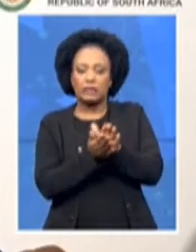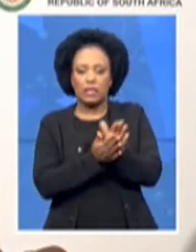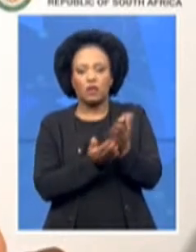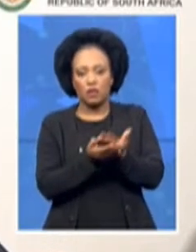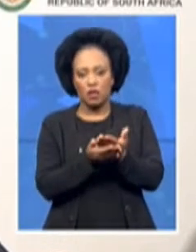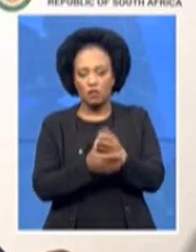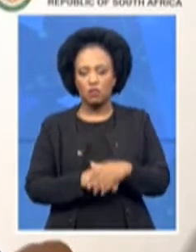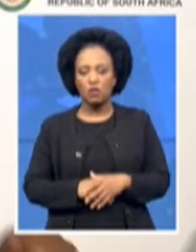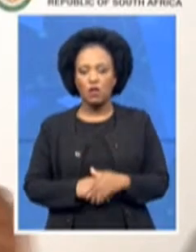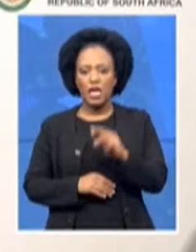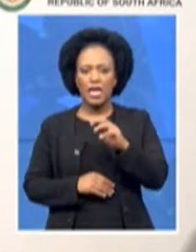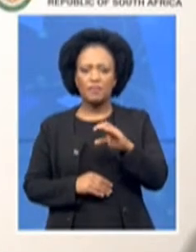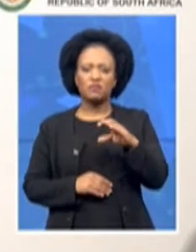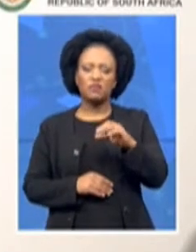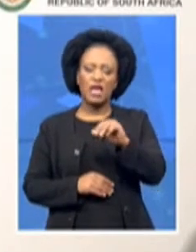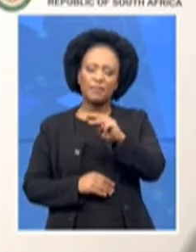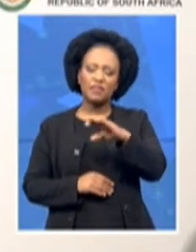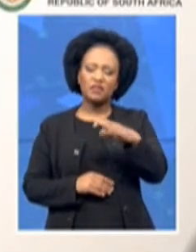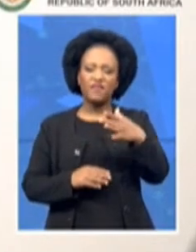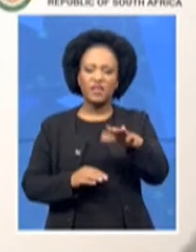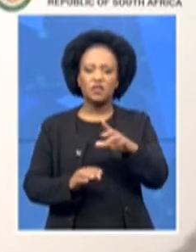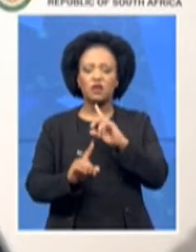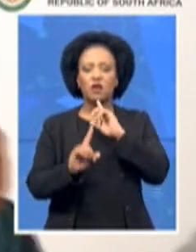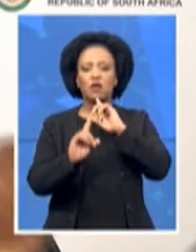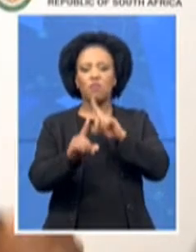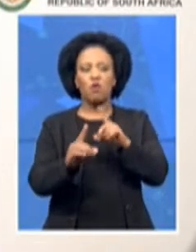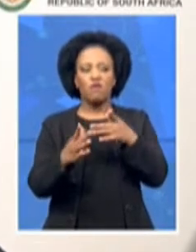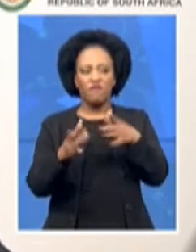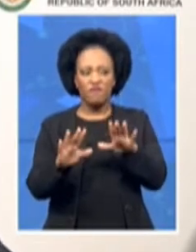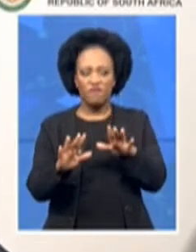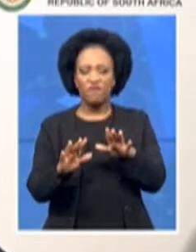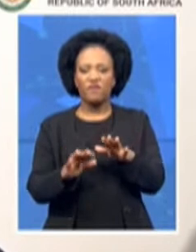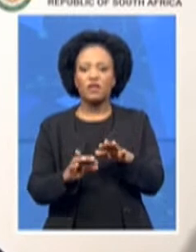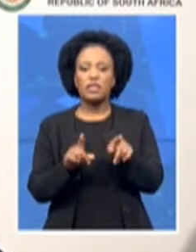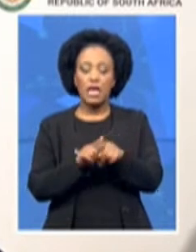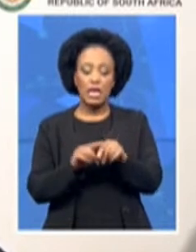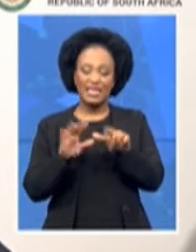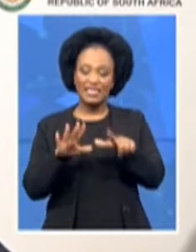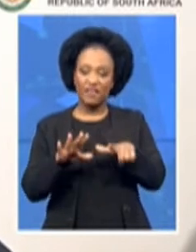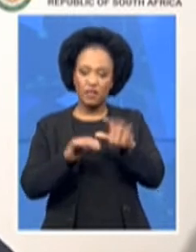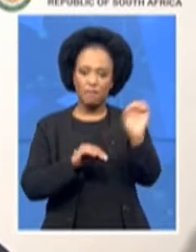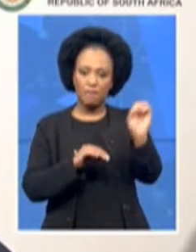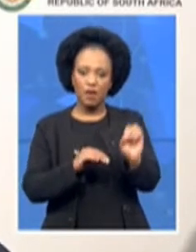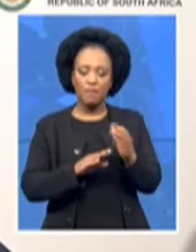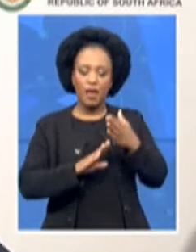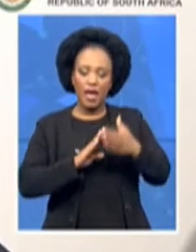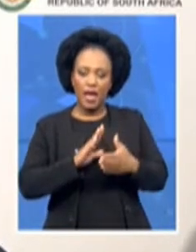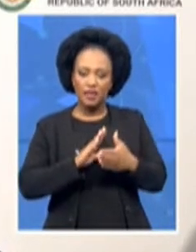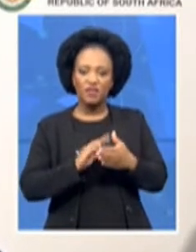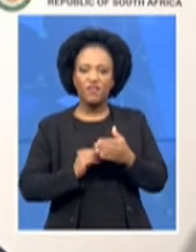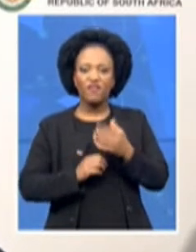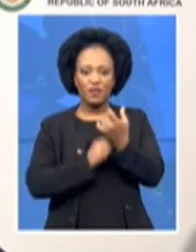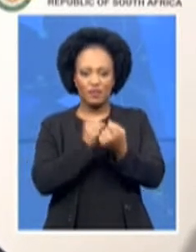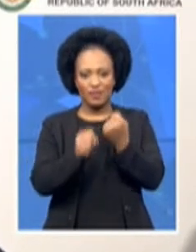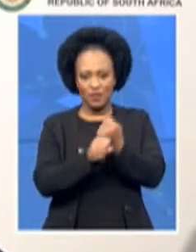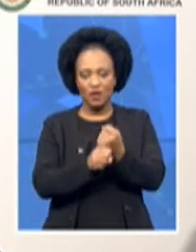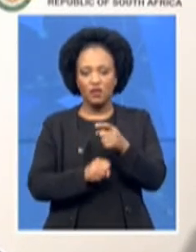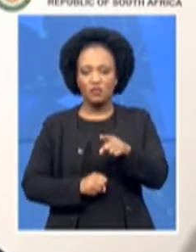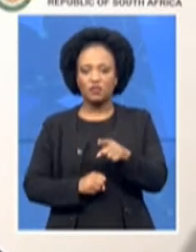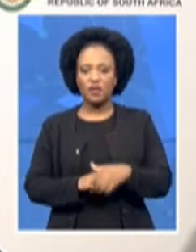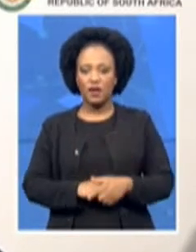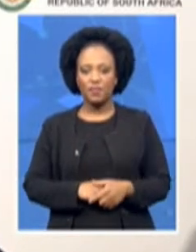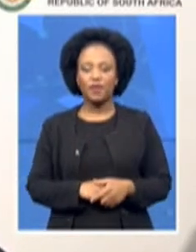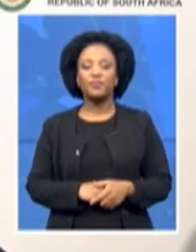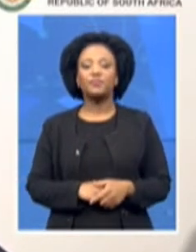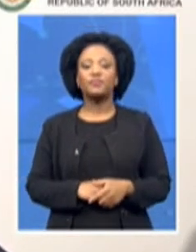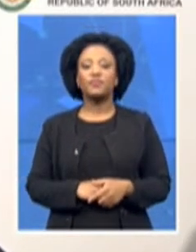local. Now, the issue of 70% by the end of this year, that is really our target. It remains our target. We're